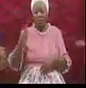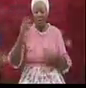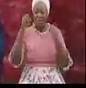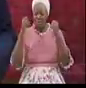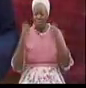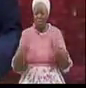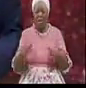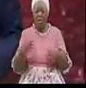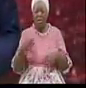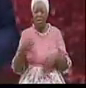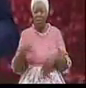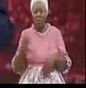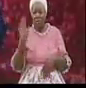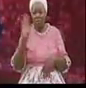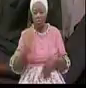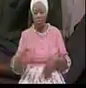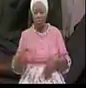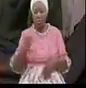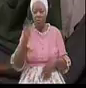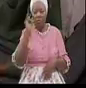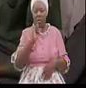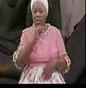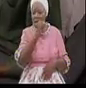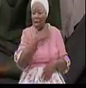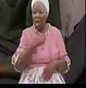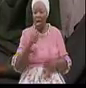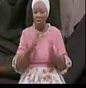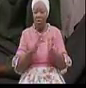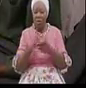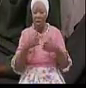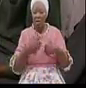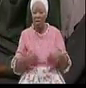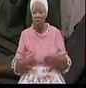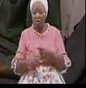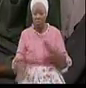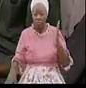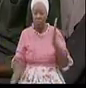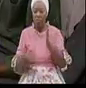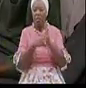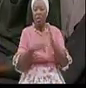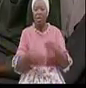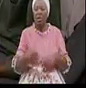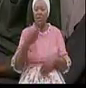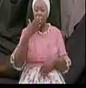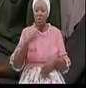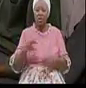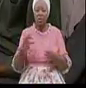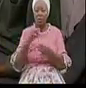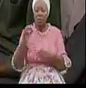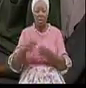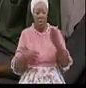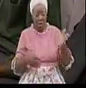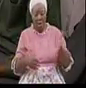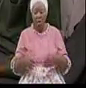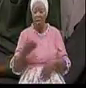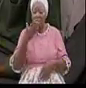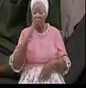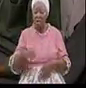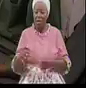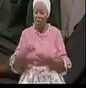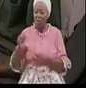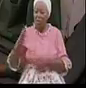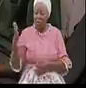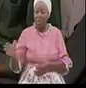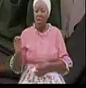of Israel, and Jesus had to cast out evil spirit here, evil spirit here,